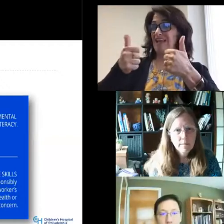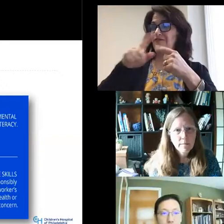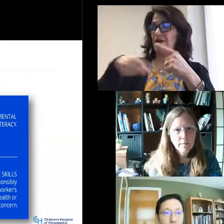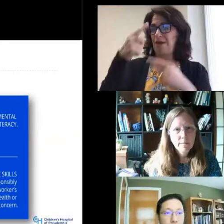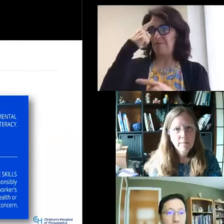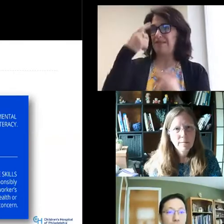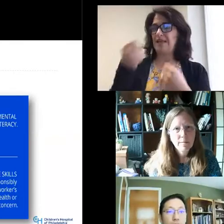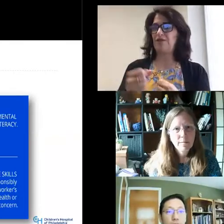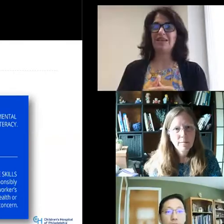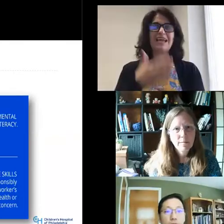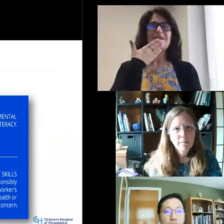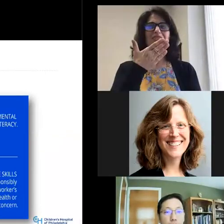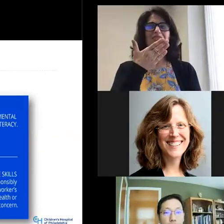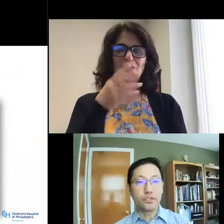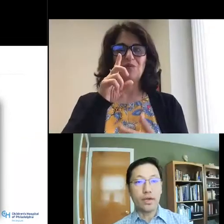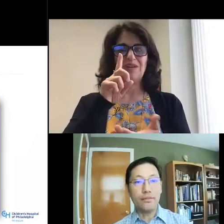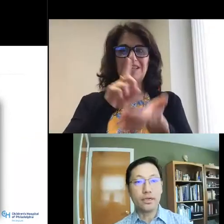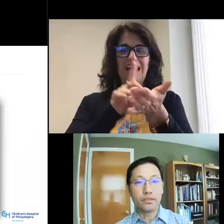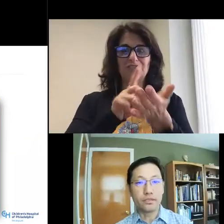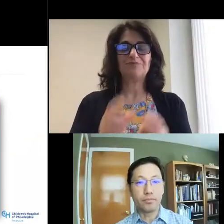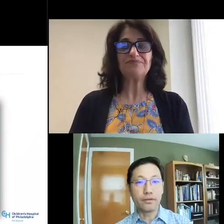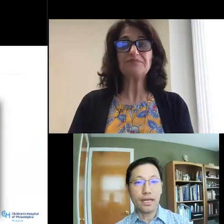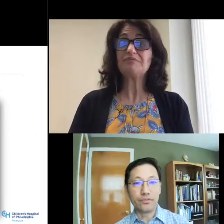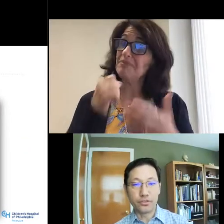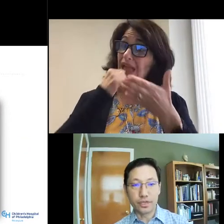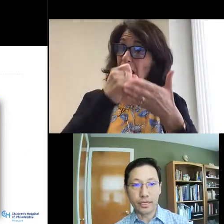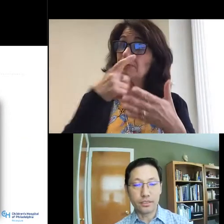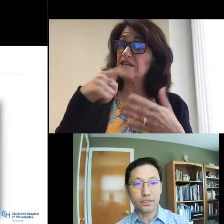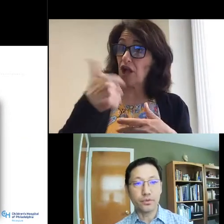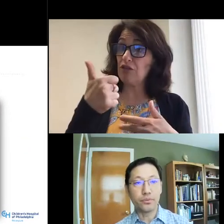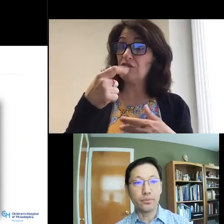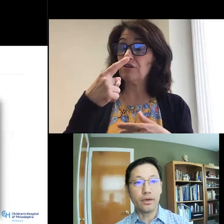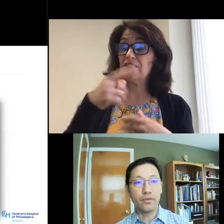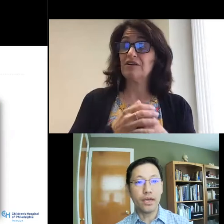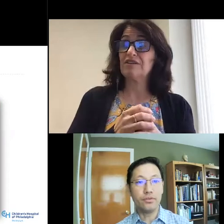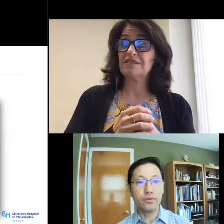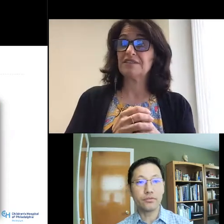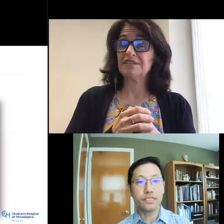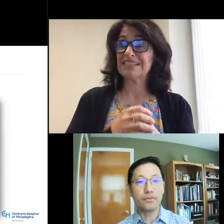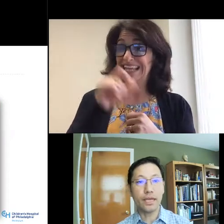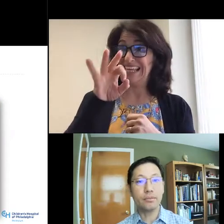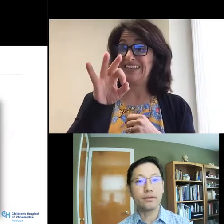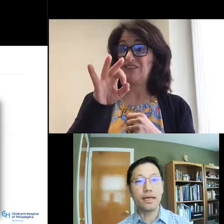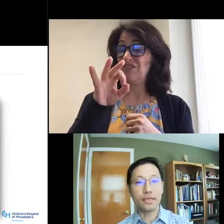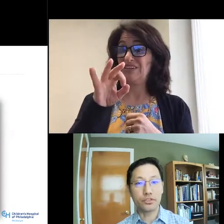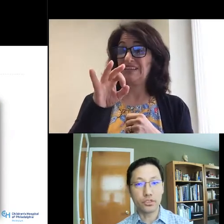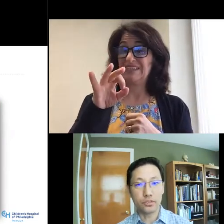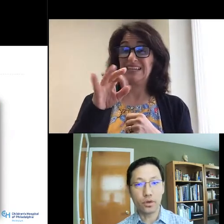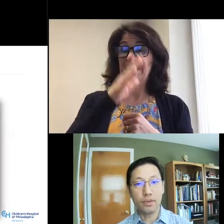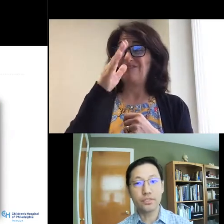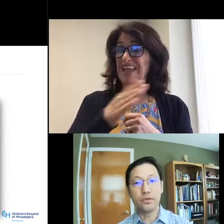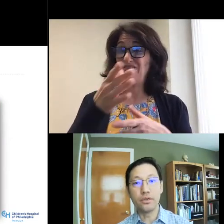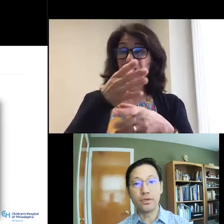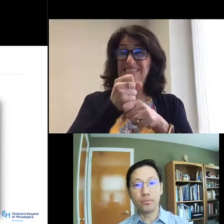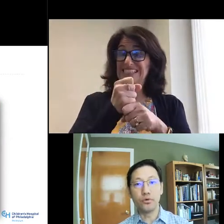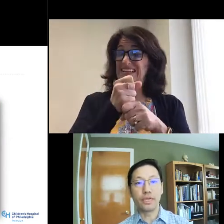Thank you, Dr. Mikoder. So helping others, mental health first aid. So if you haven't received any mental health education, one